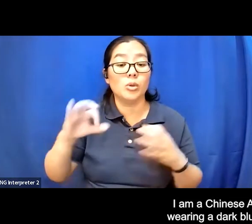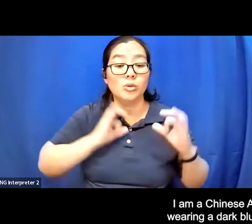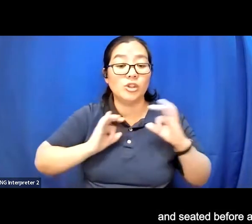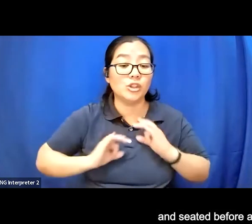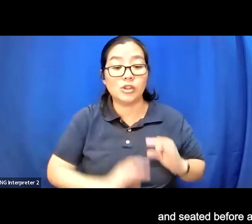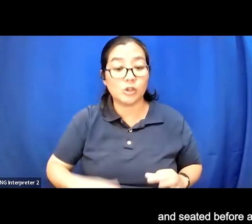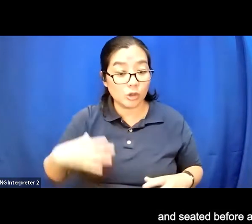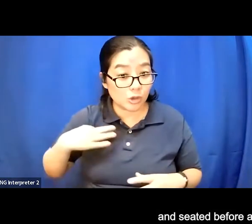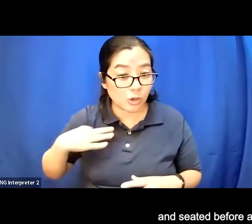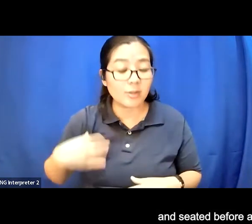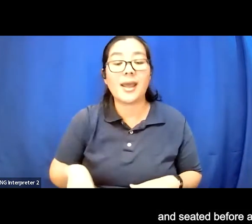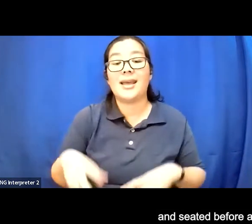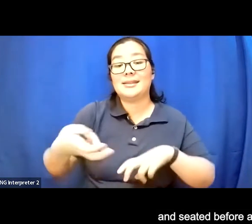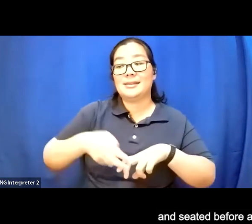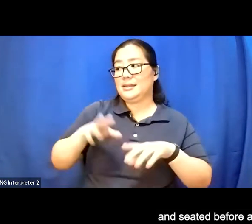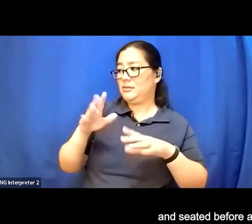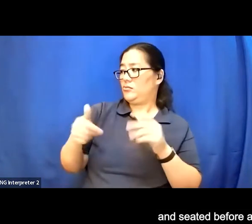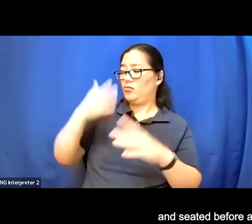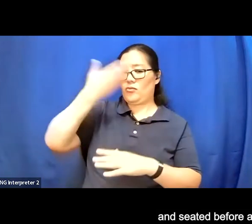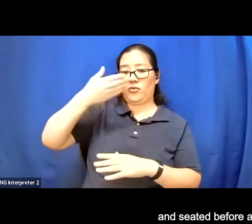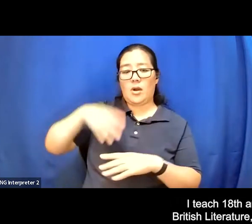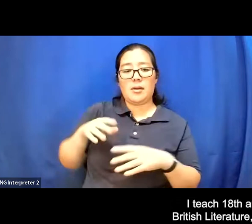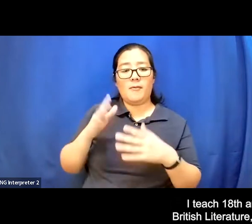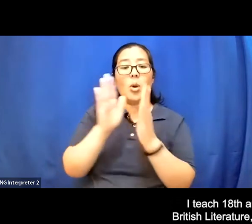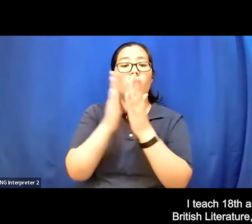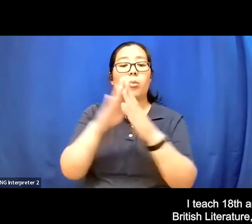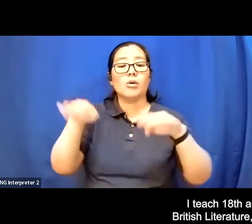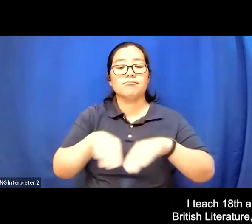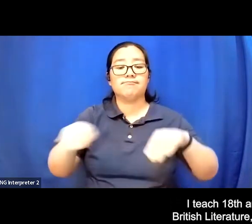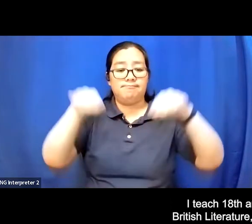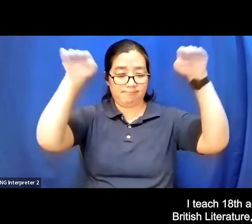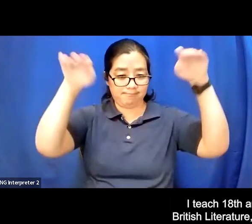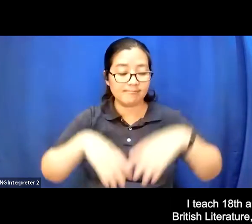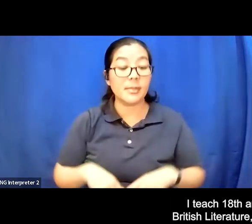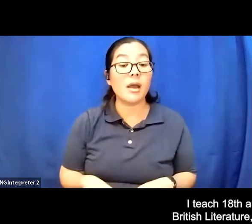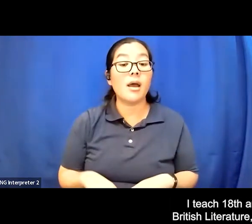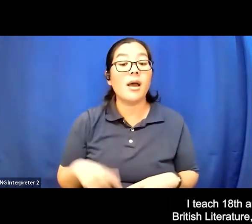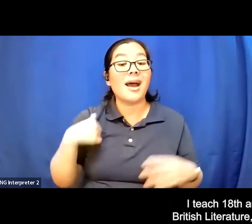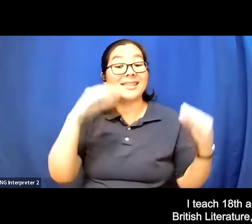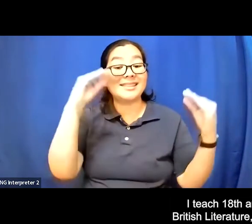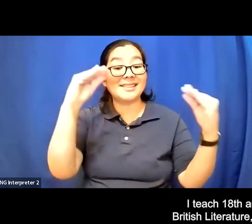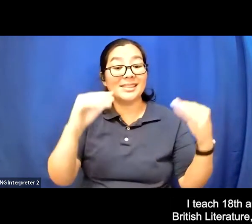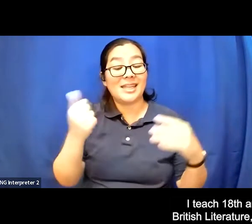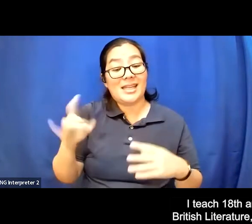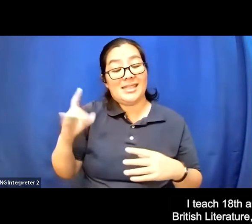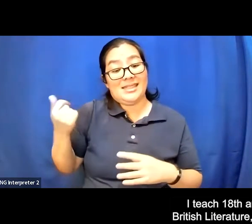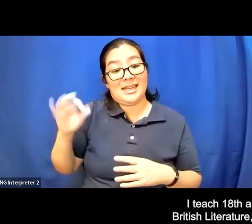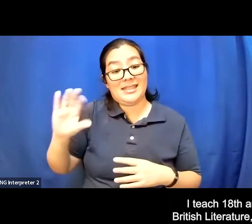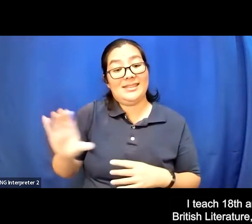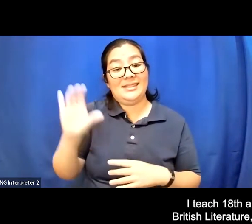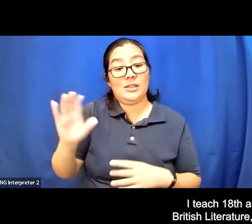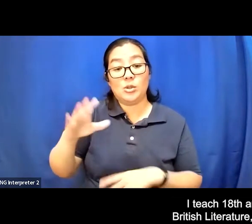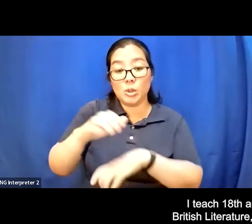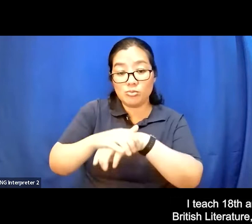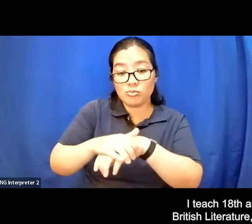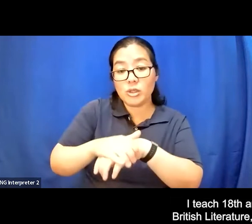shirt and seated before a bunch of bookcases. I teach 18th and 19th century British